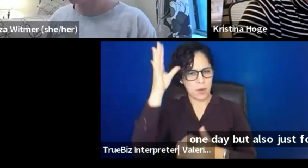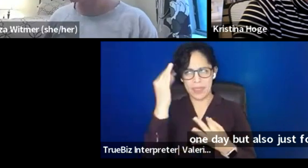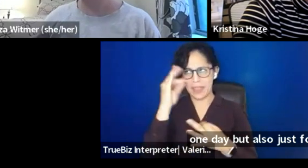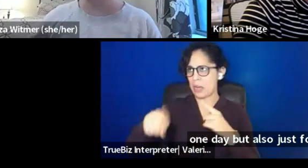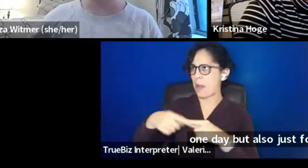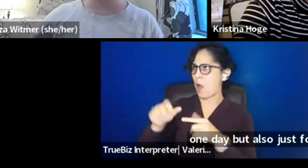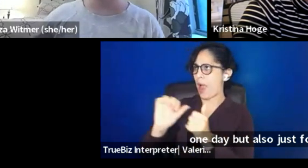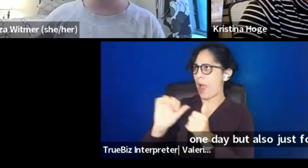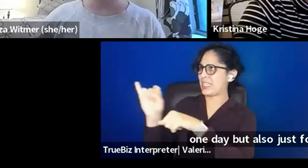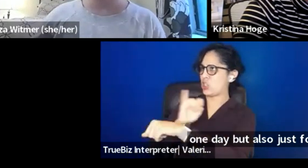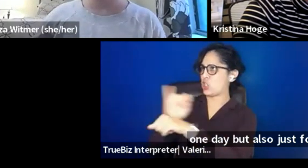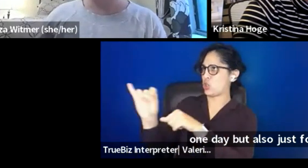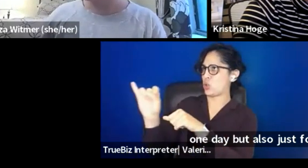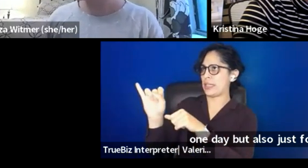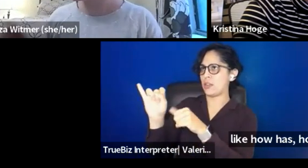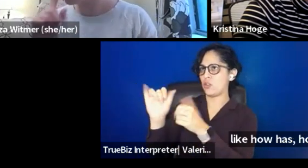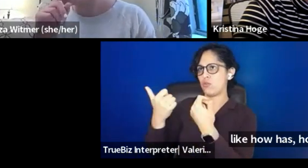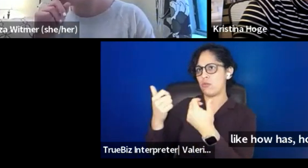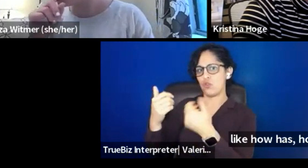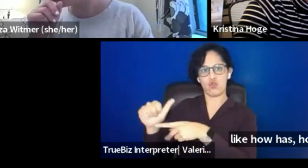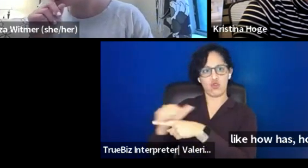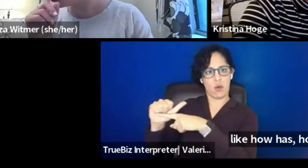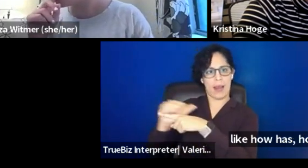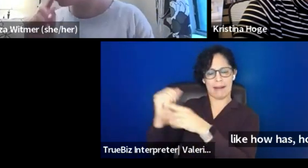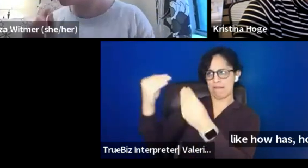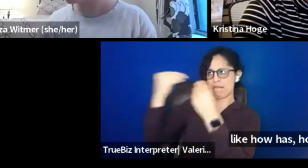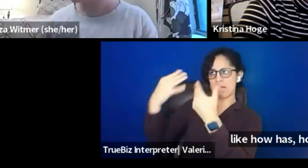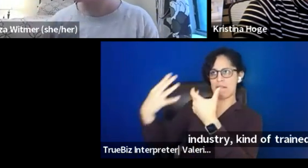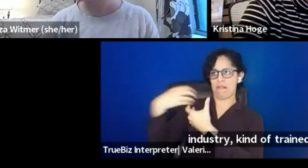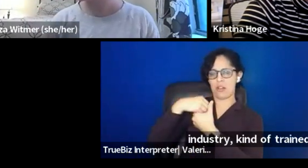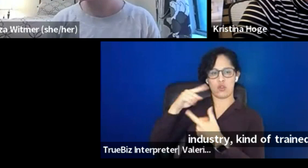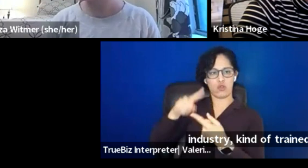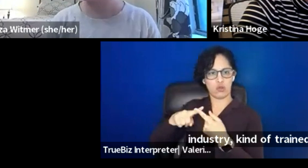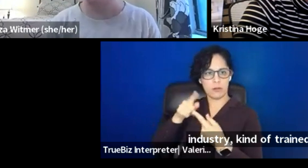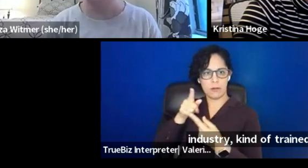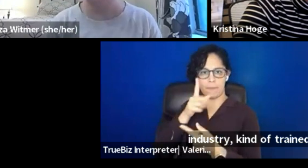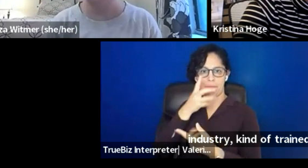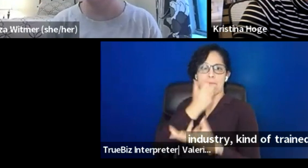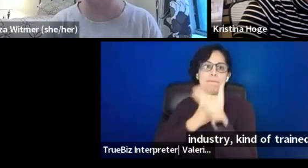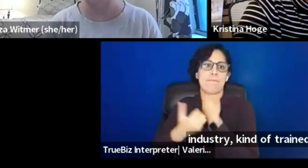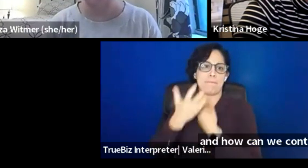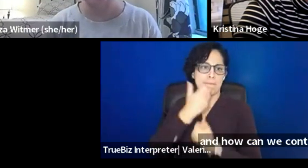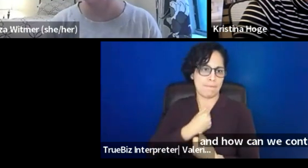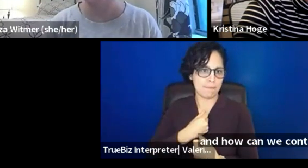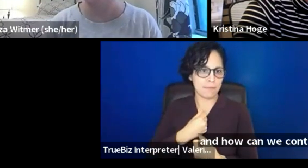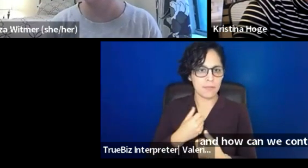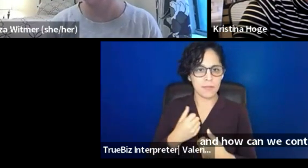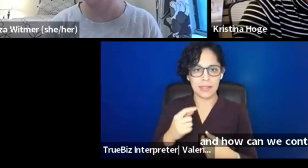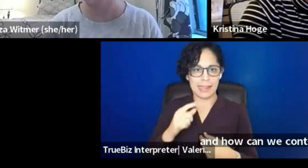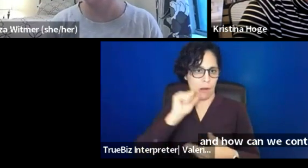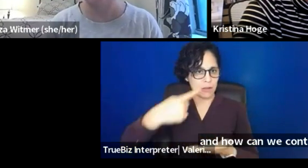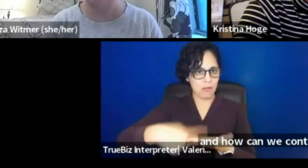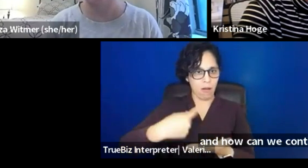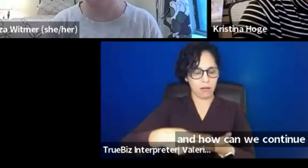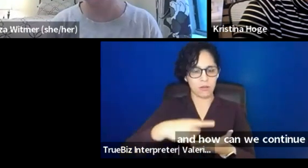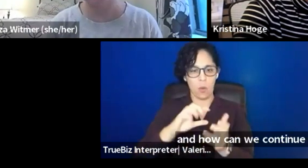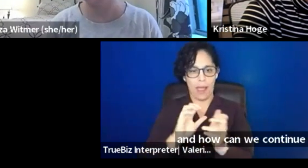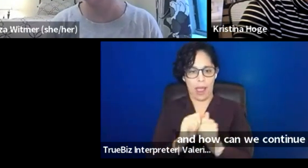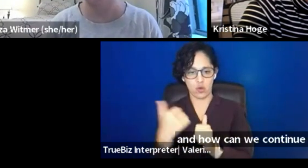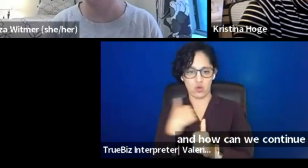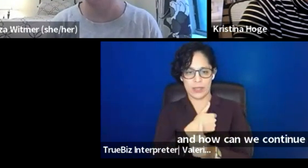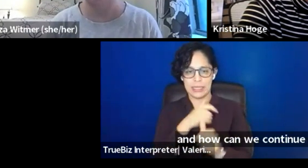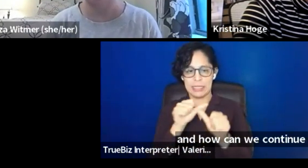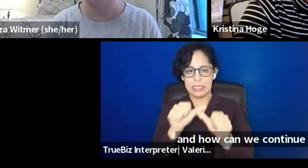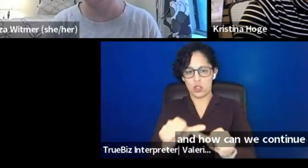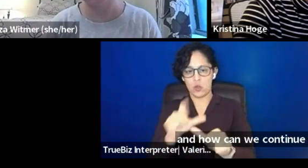us to keep that invisible? And how can we continue, name it so we can kill it? Yes. How can we continue to communicate this out and throughout